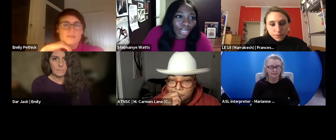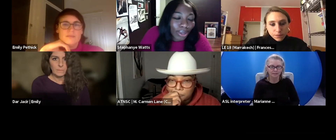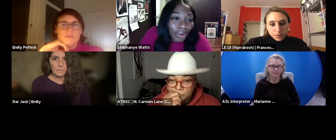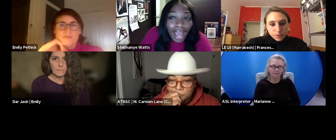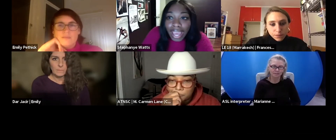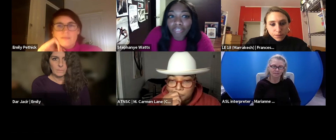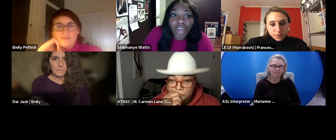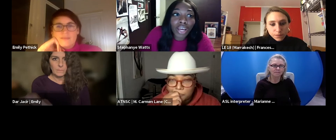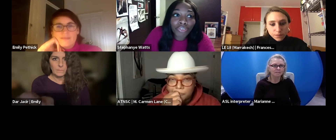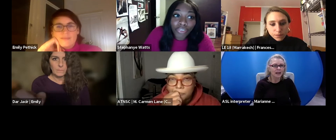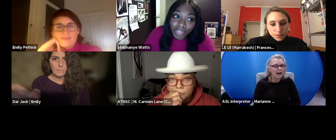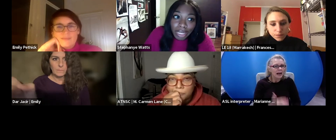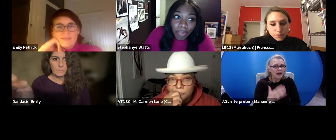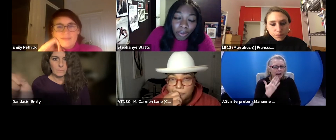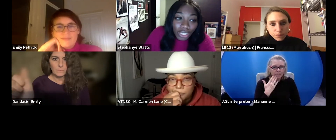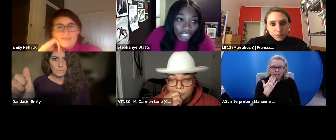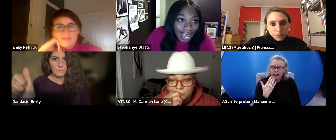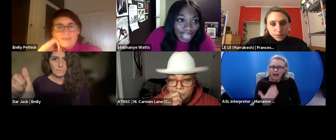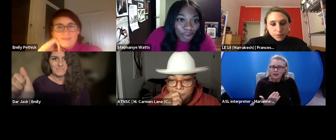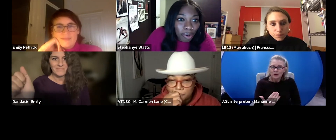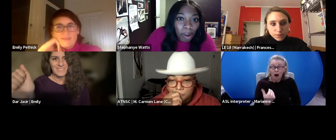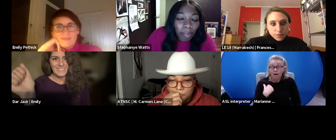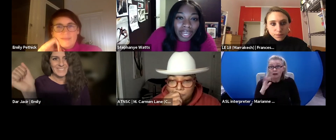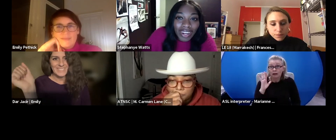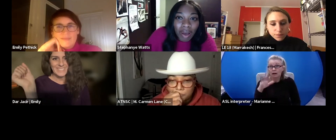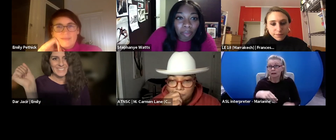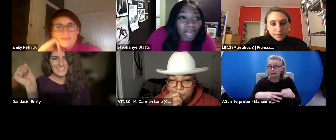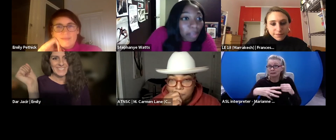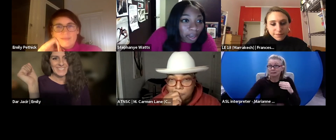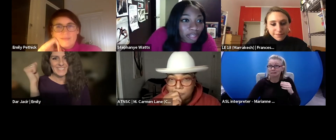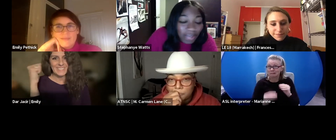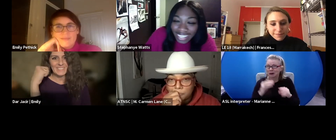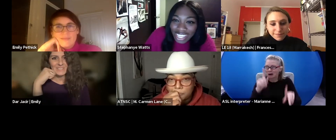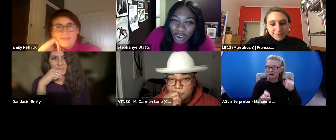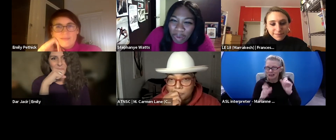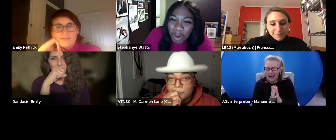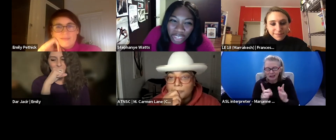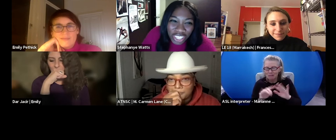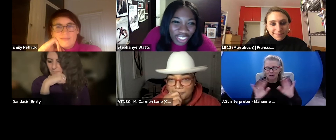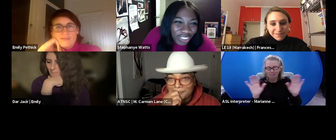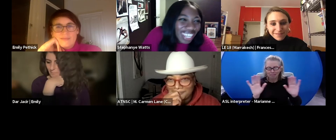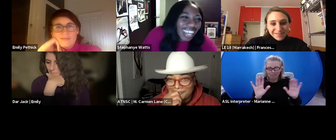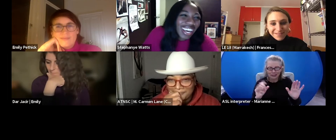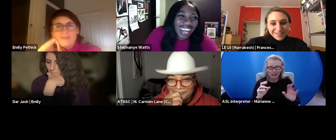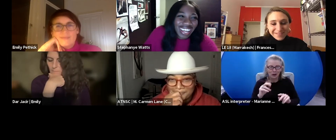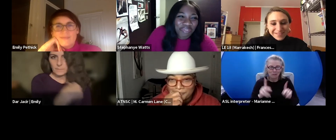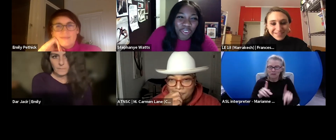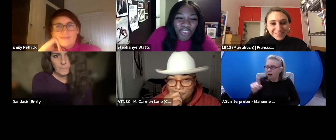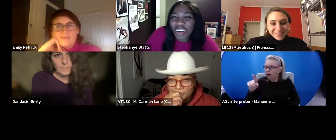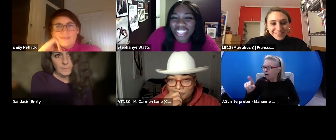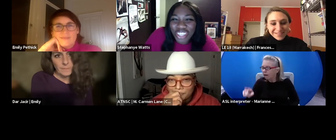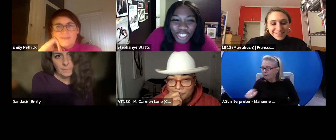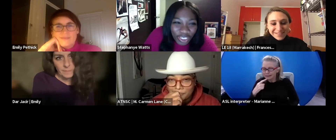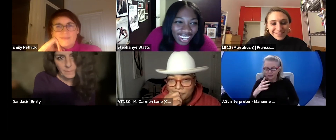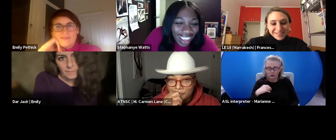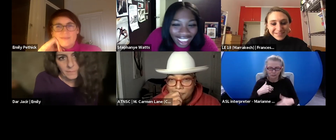Thank you. I have 51 more questions to ask you all, but the people are speaking. So I'm going to move